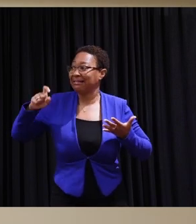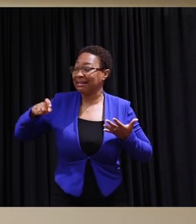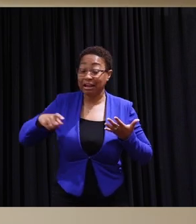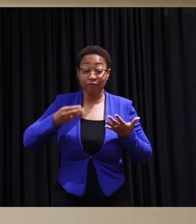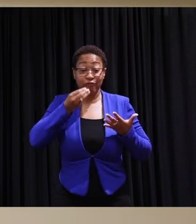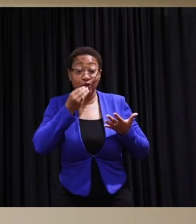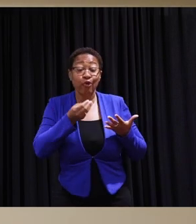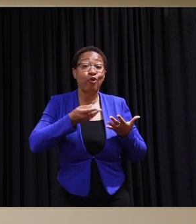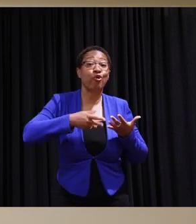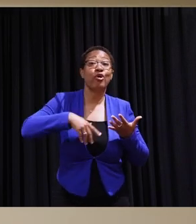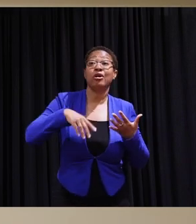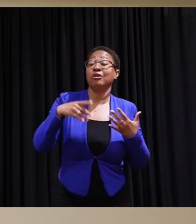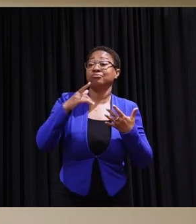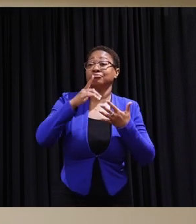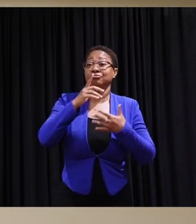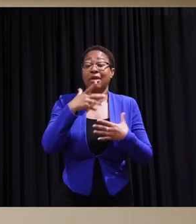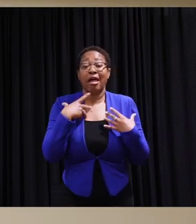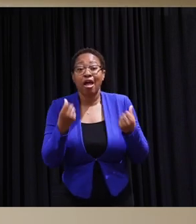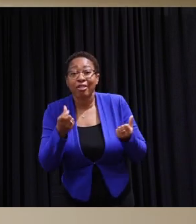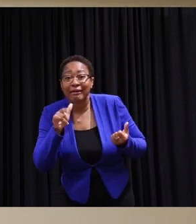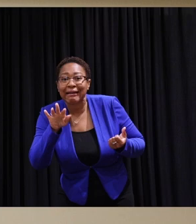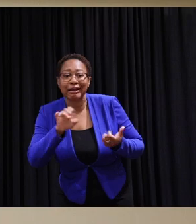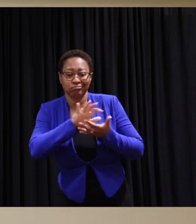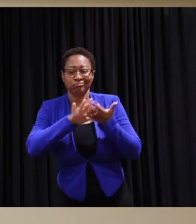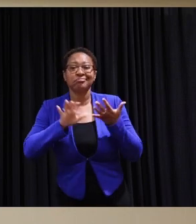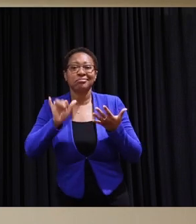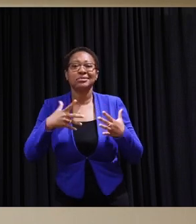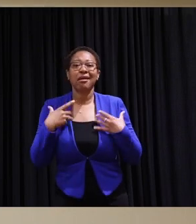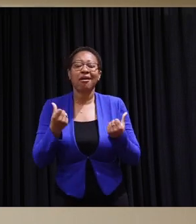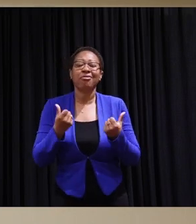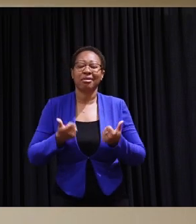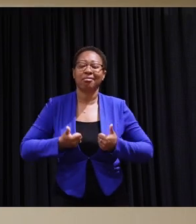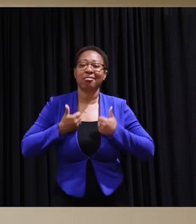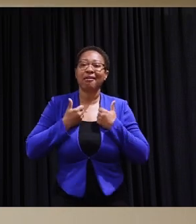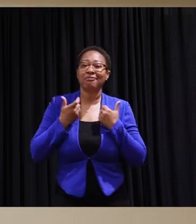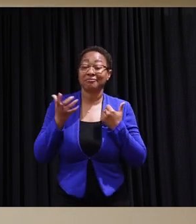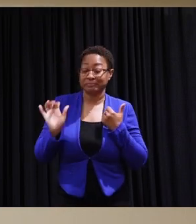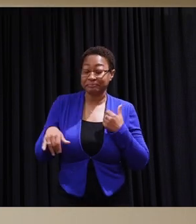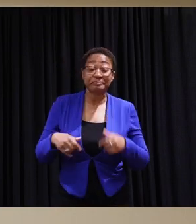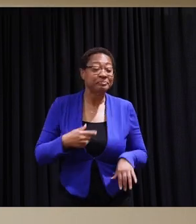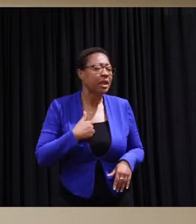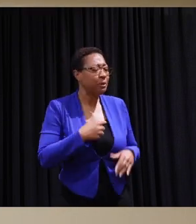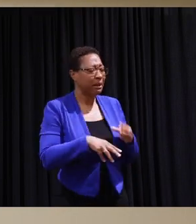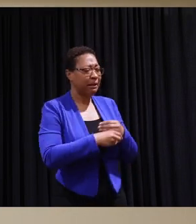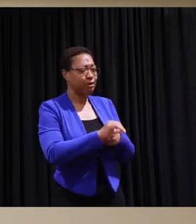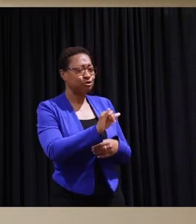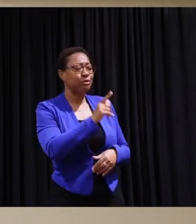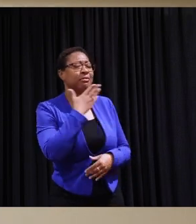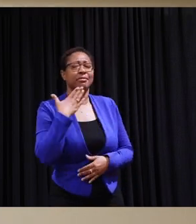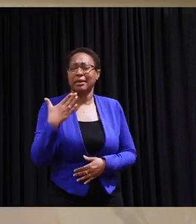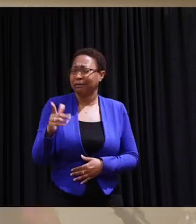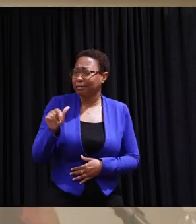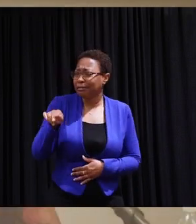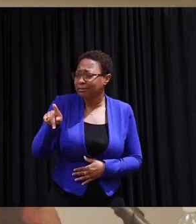resources that you need to live a healthy quality of life. And to add to that, thank you, Linda. When we talk about